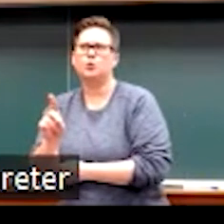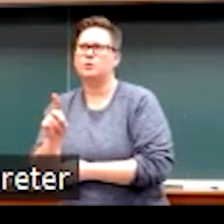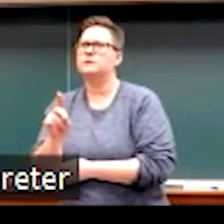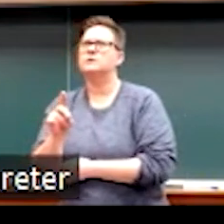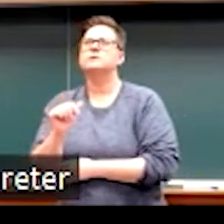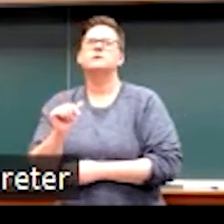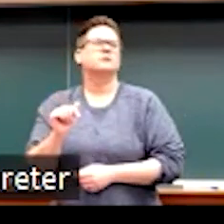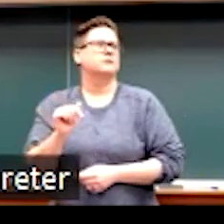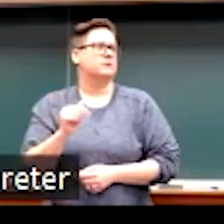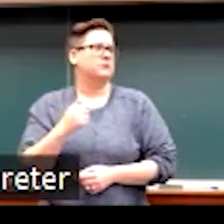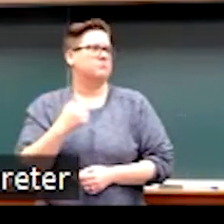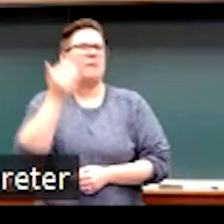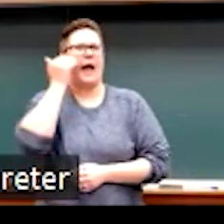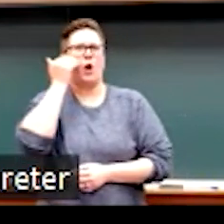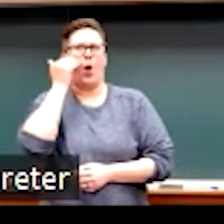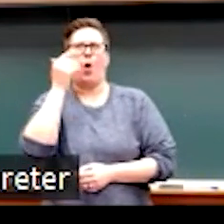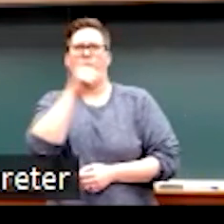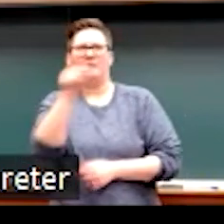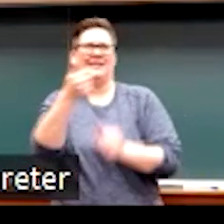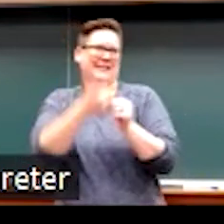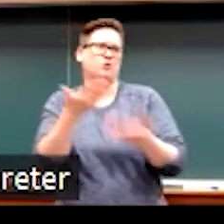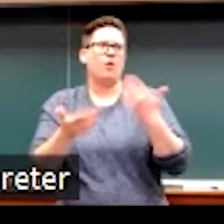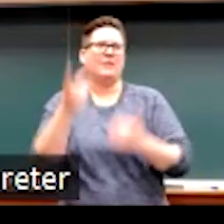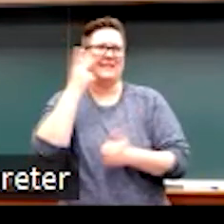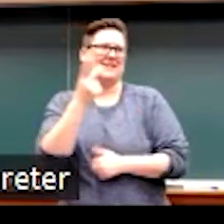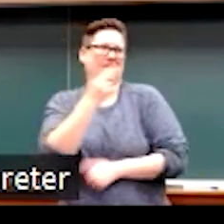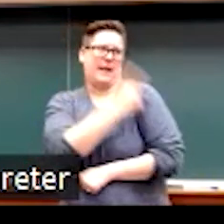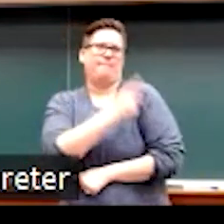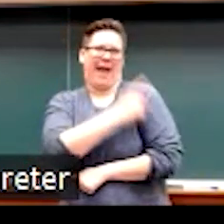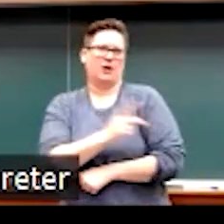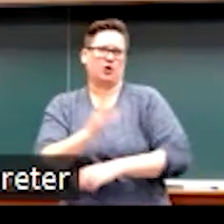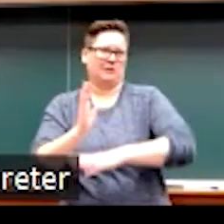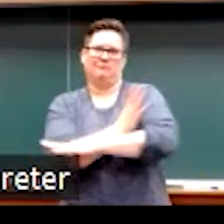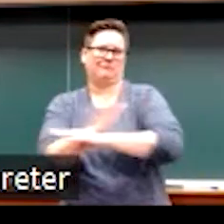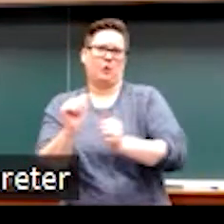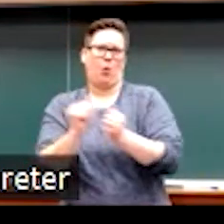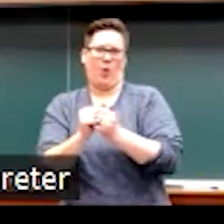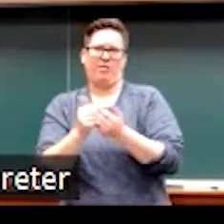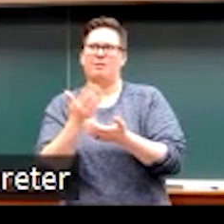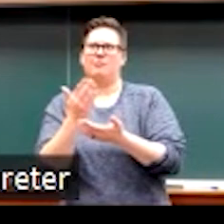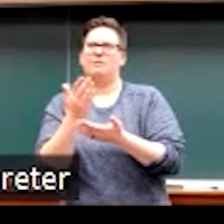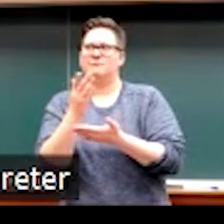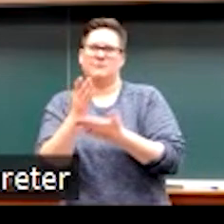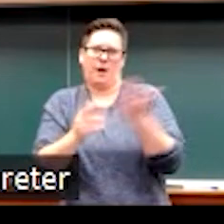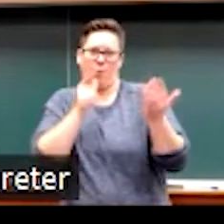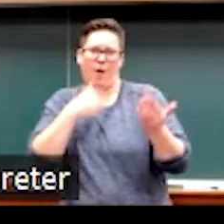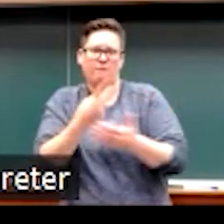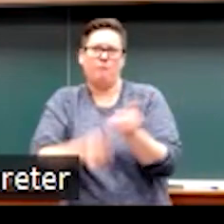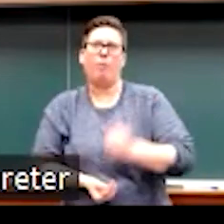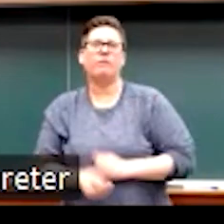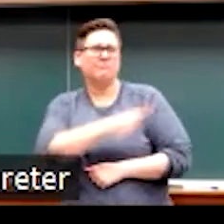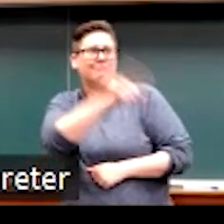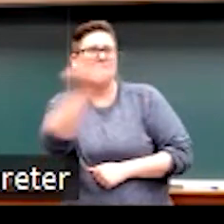already present. So I'm just aware that we each probably are seeing patients all over the spectrum and co-occurring experiences.